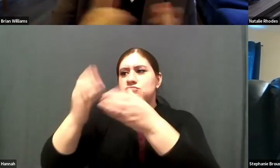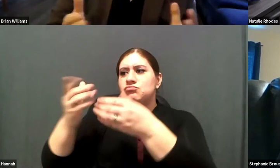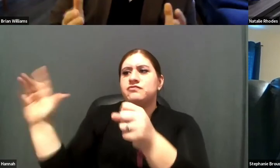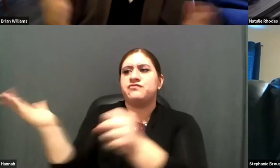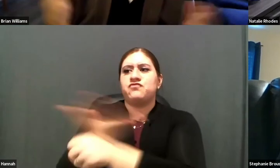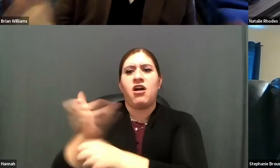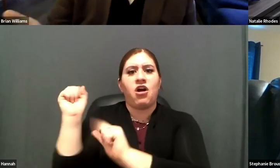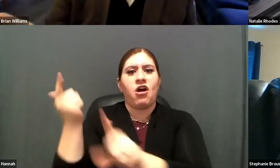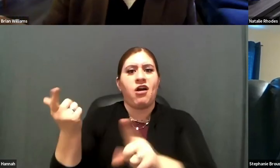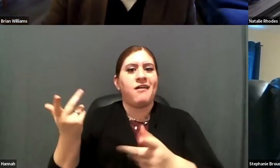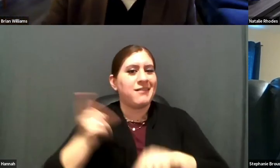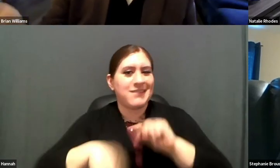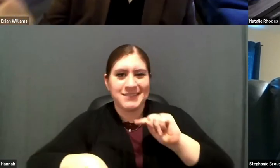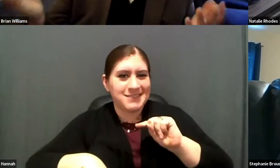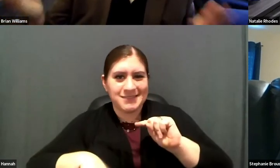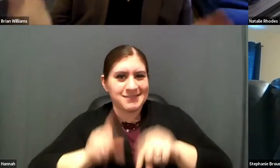Well,